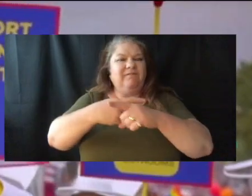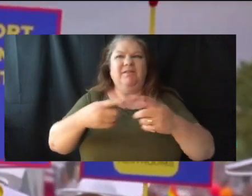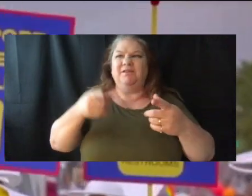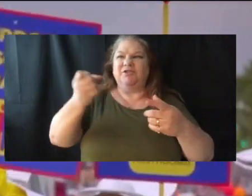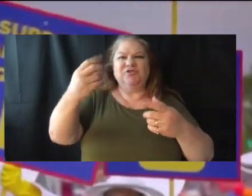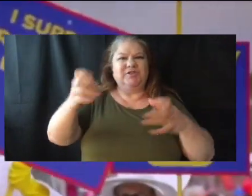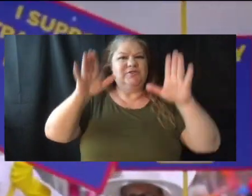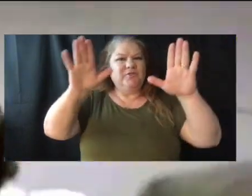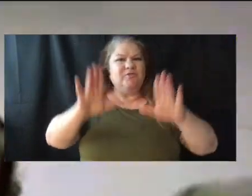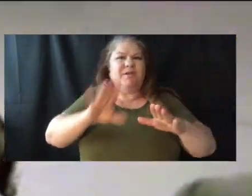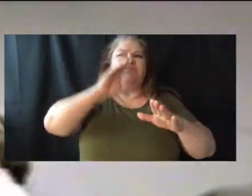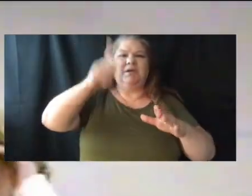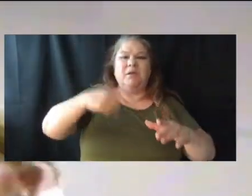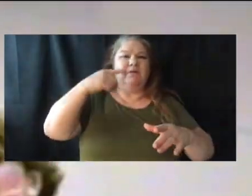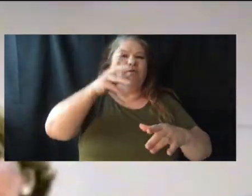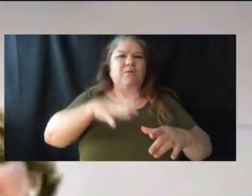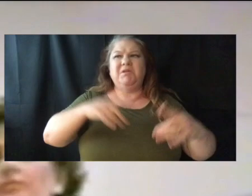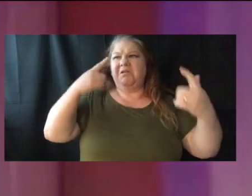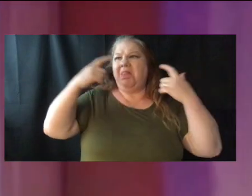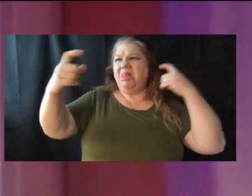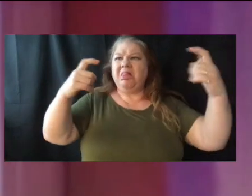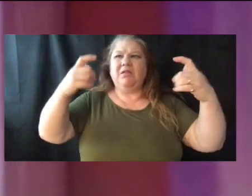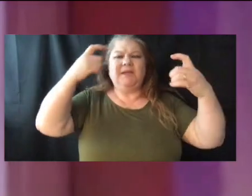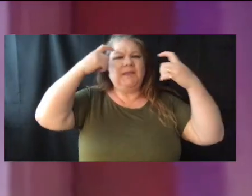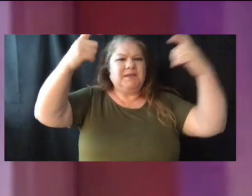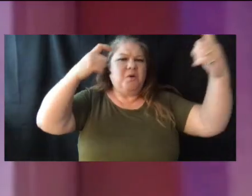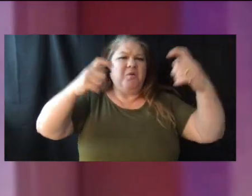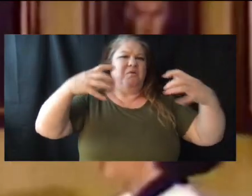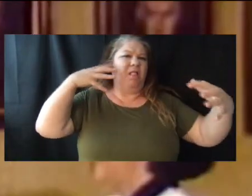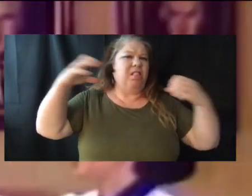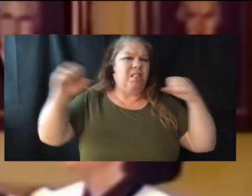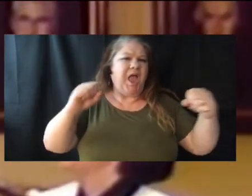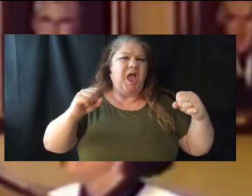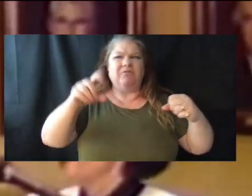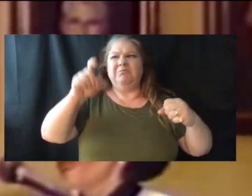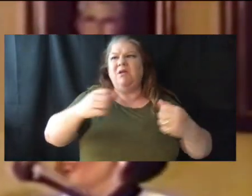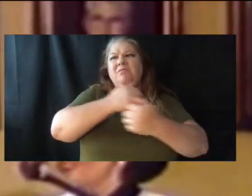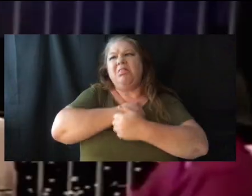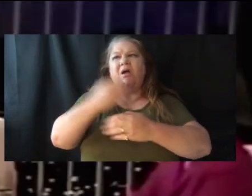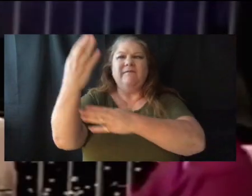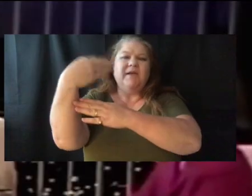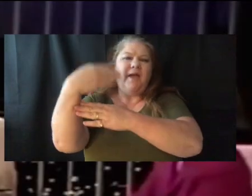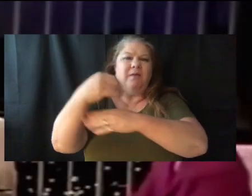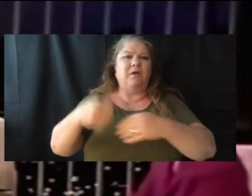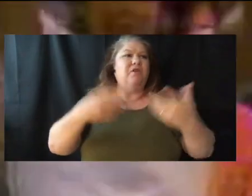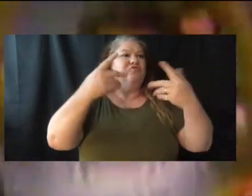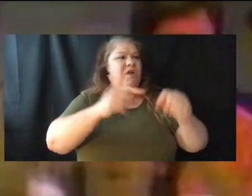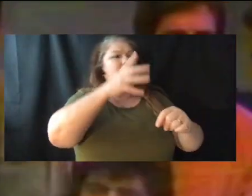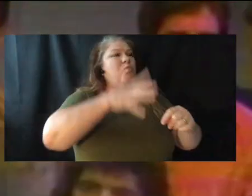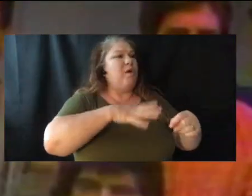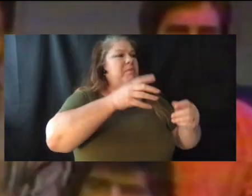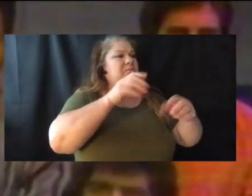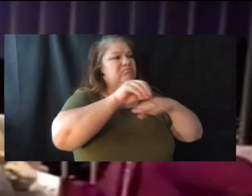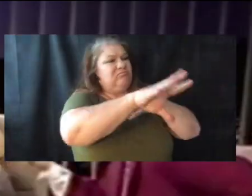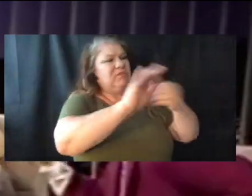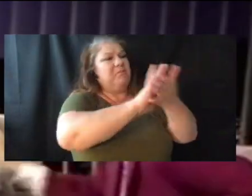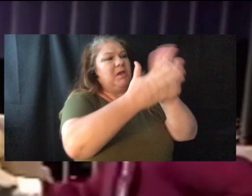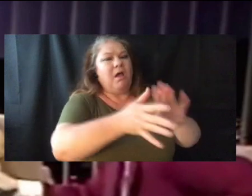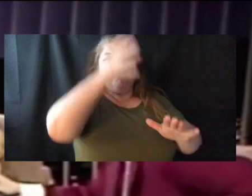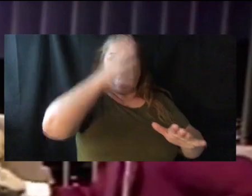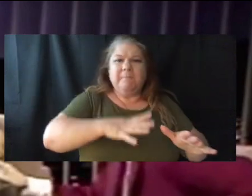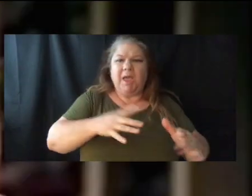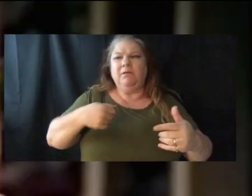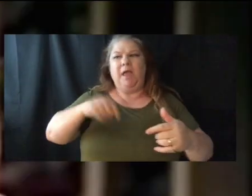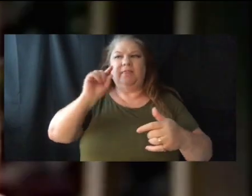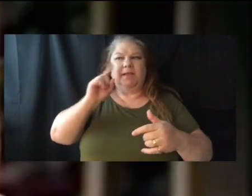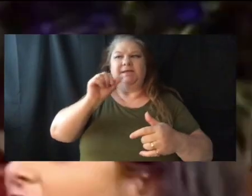People say she's loud, she's got an ego, she must just love the camera. She's trying to turn women into men! I think secretly